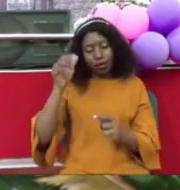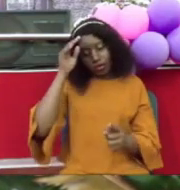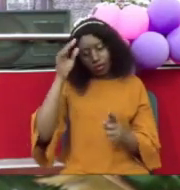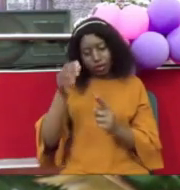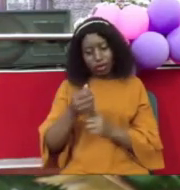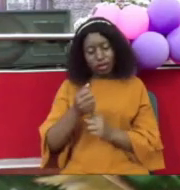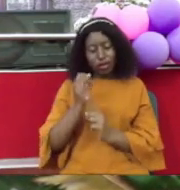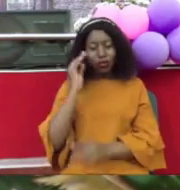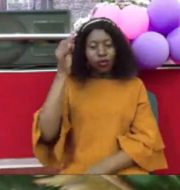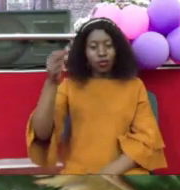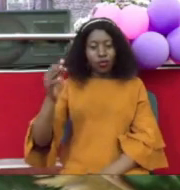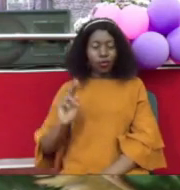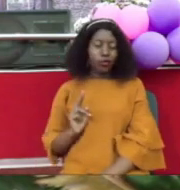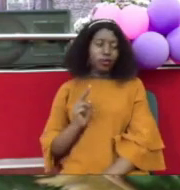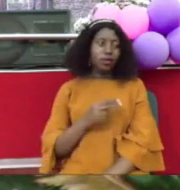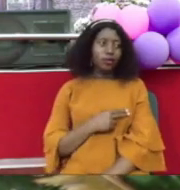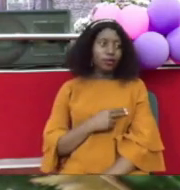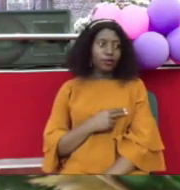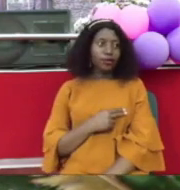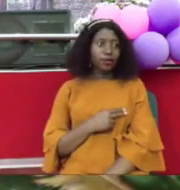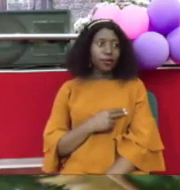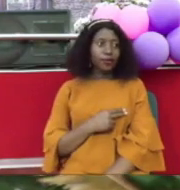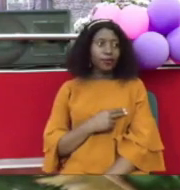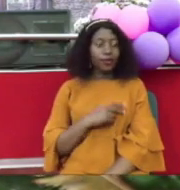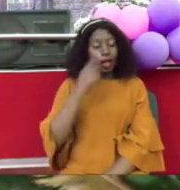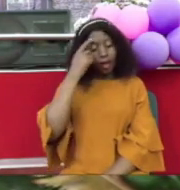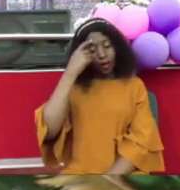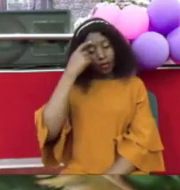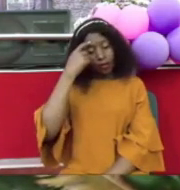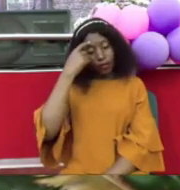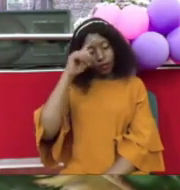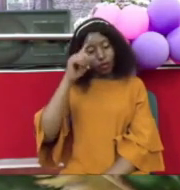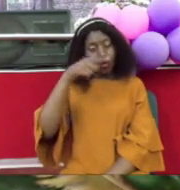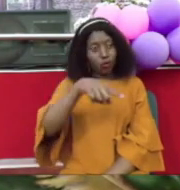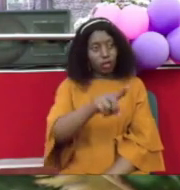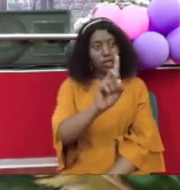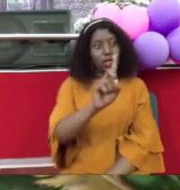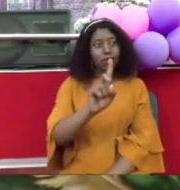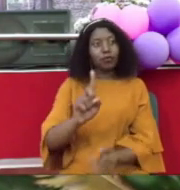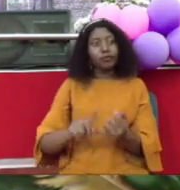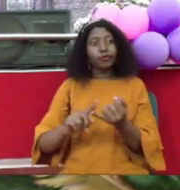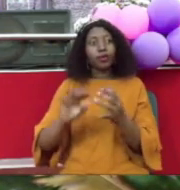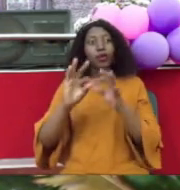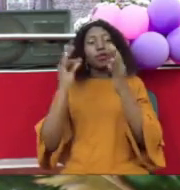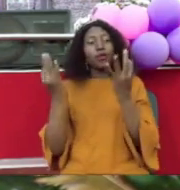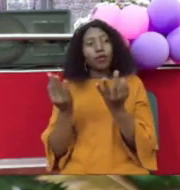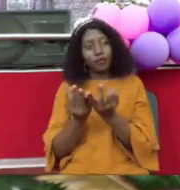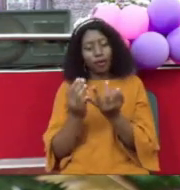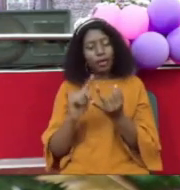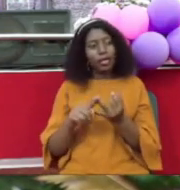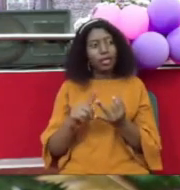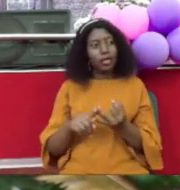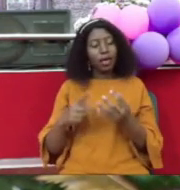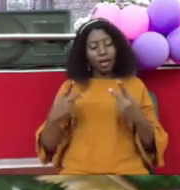kutimiliza maksudi ama malengo yako. For yourself. Yako, for your family, familia yako, for your, you know, the people